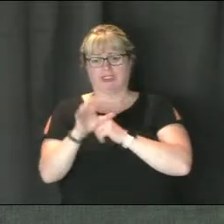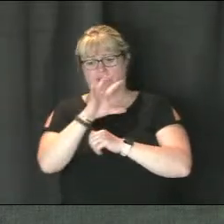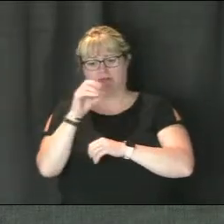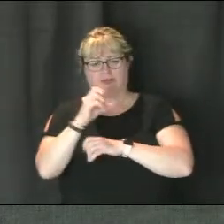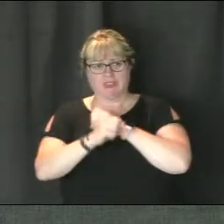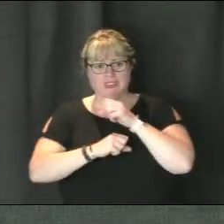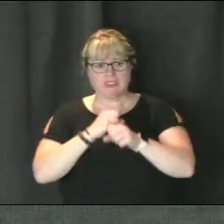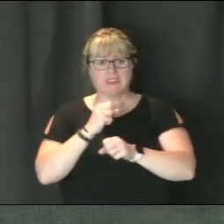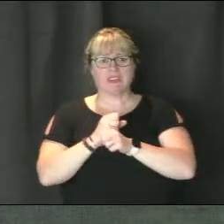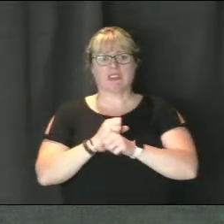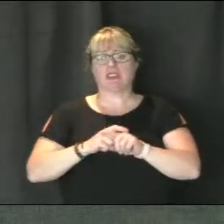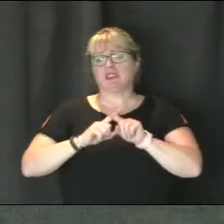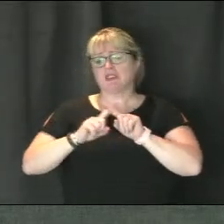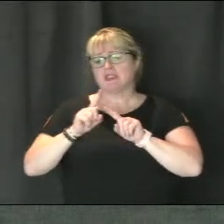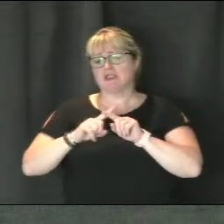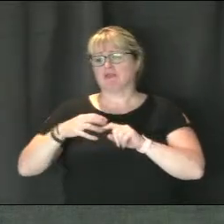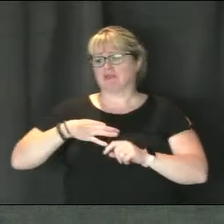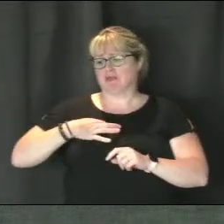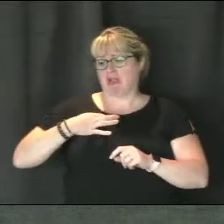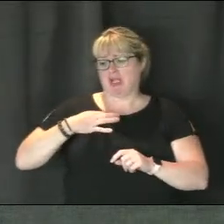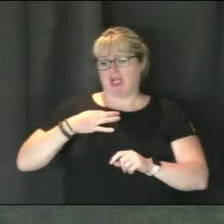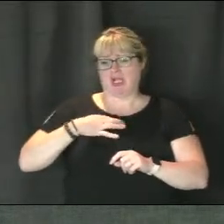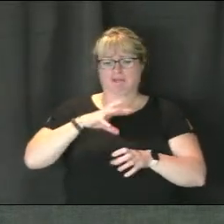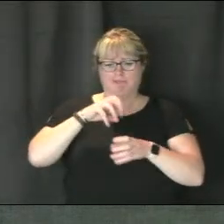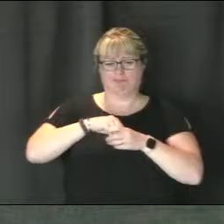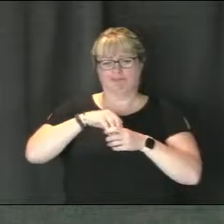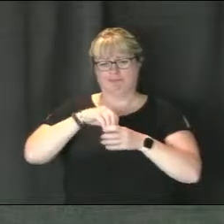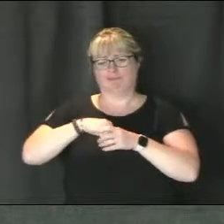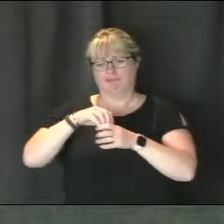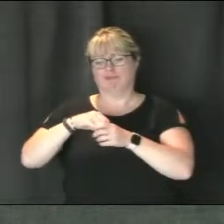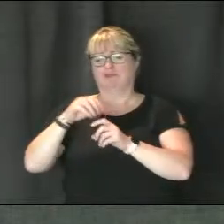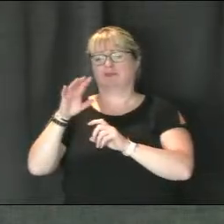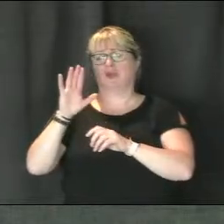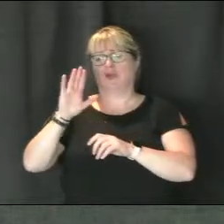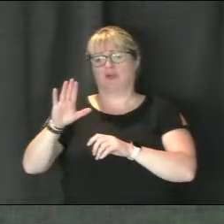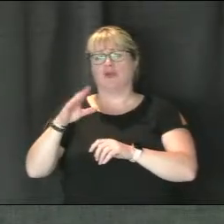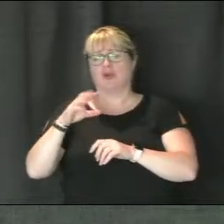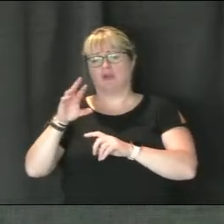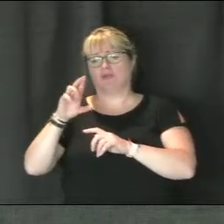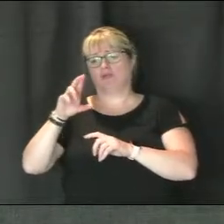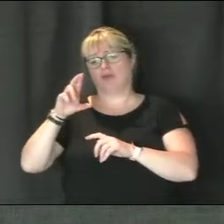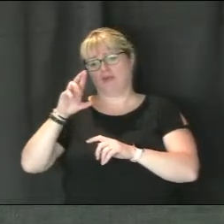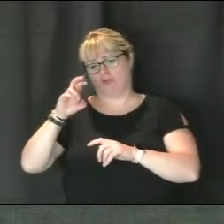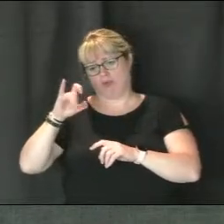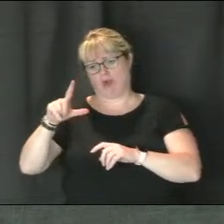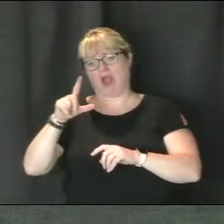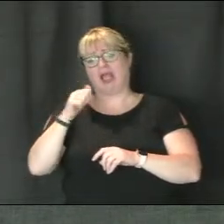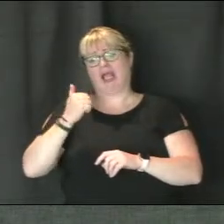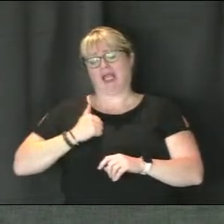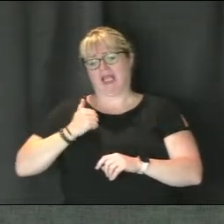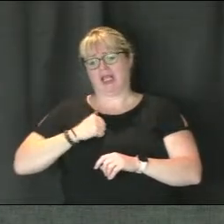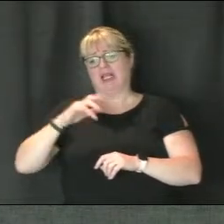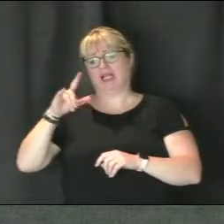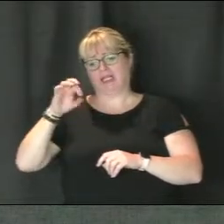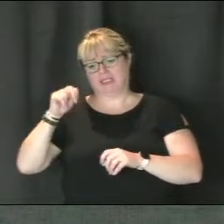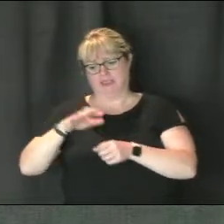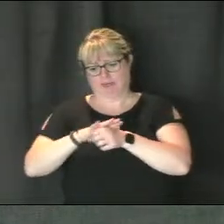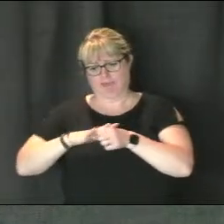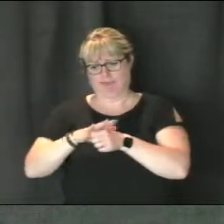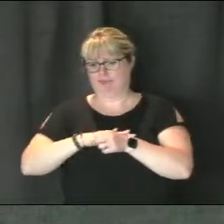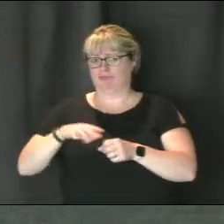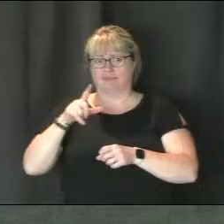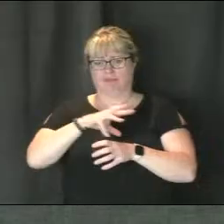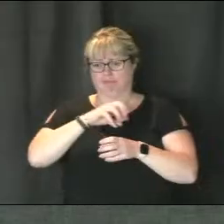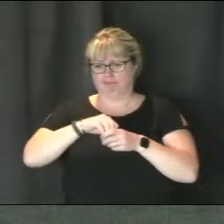served in various executive and volunteer positions with Branch 62, Royal Canadian Legion. Sheila has a passion